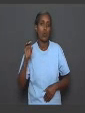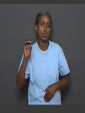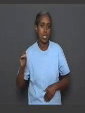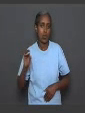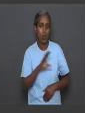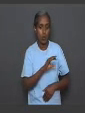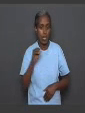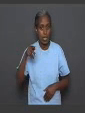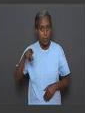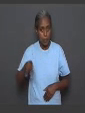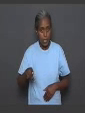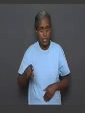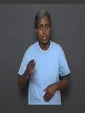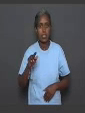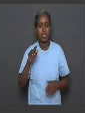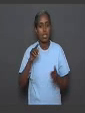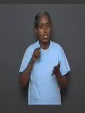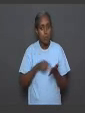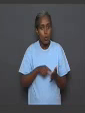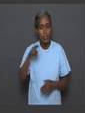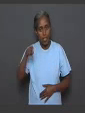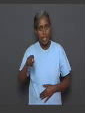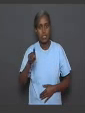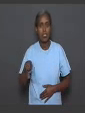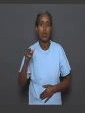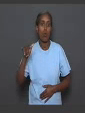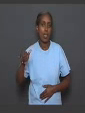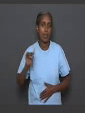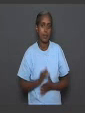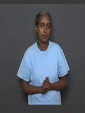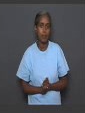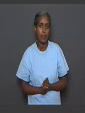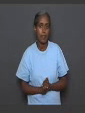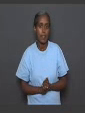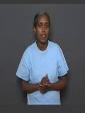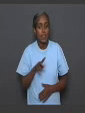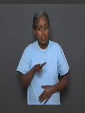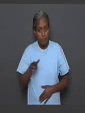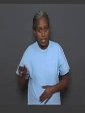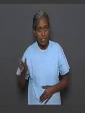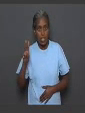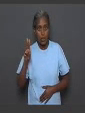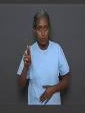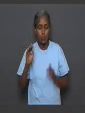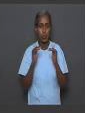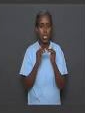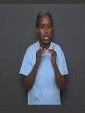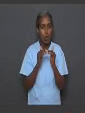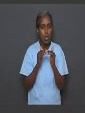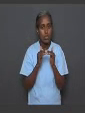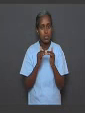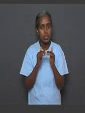0 and P is the point at x, y, then vector u equals the